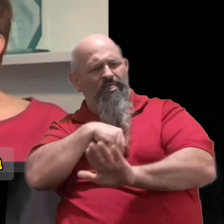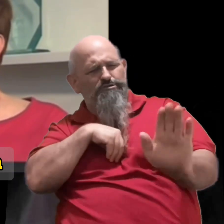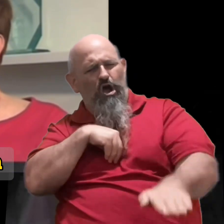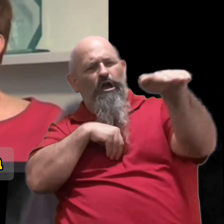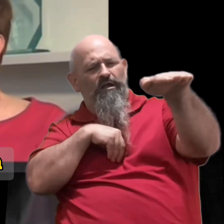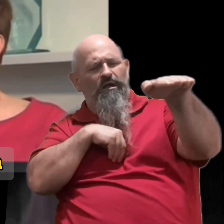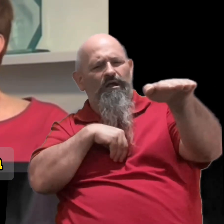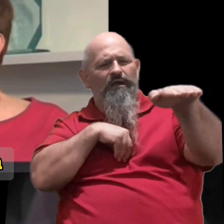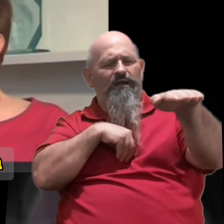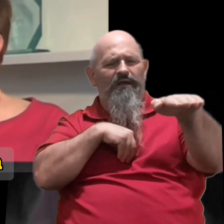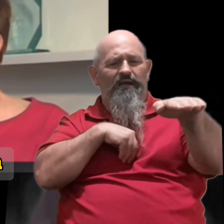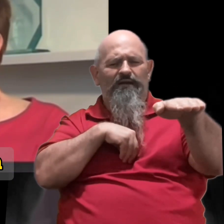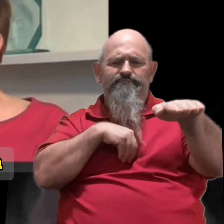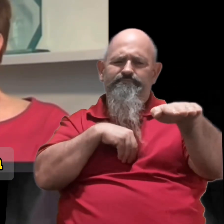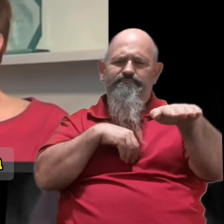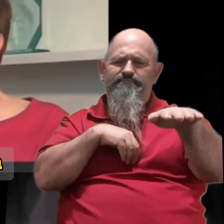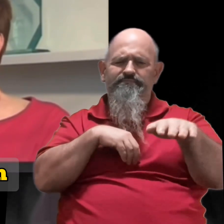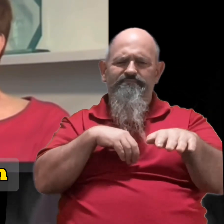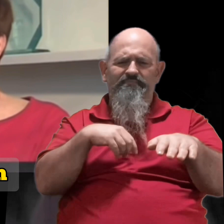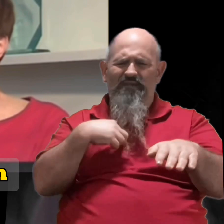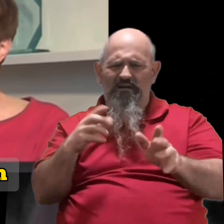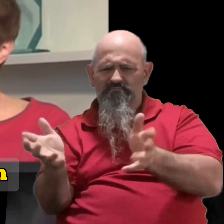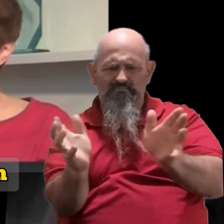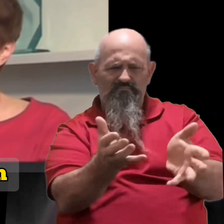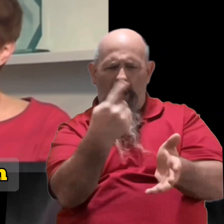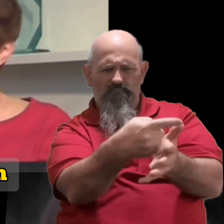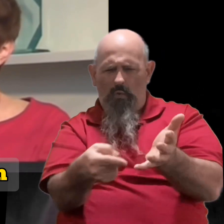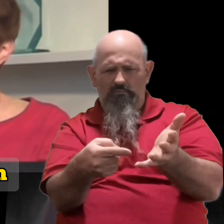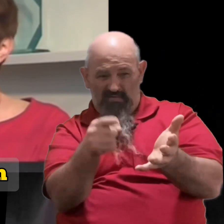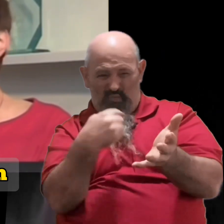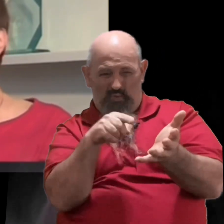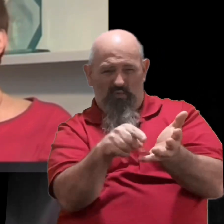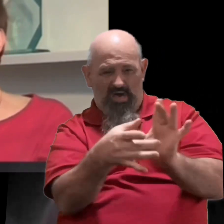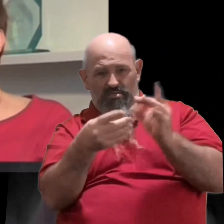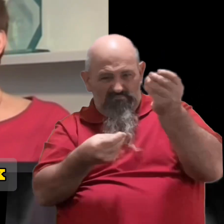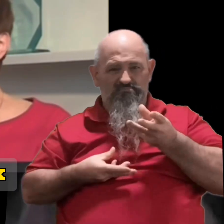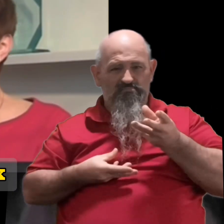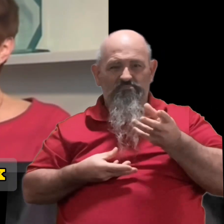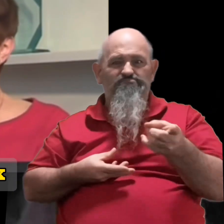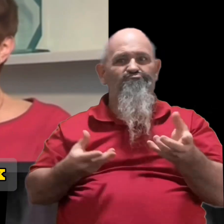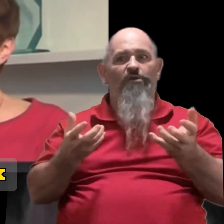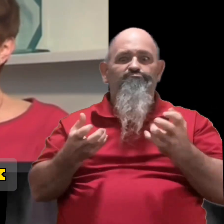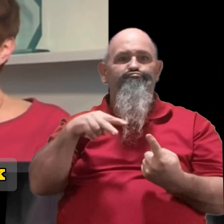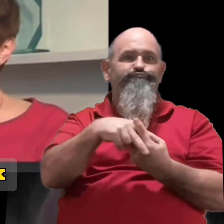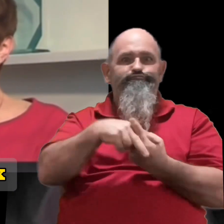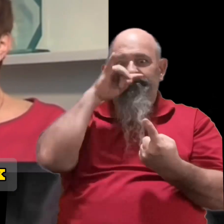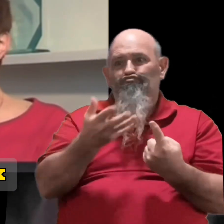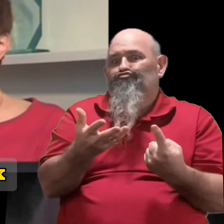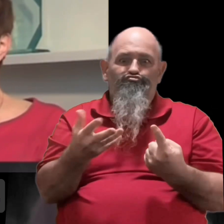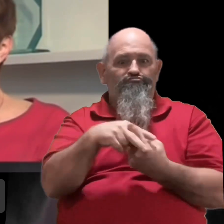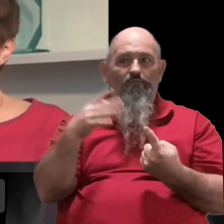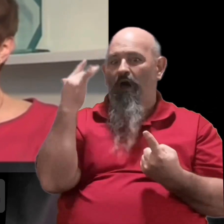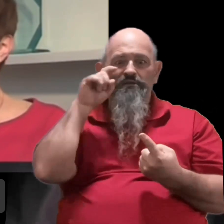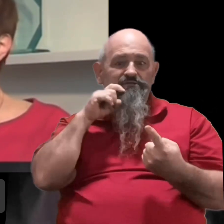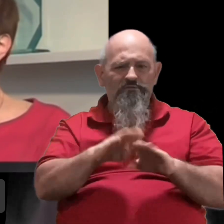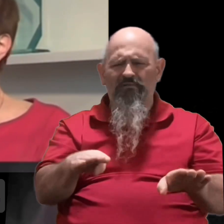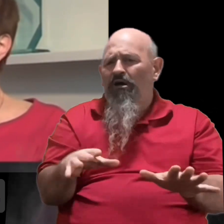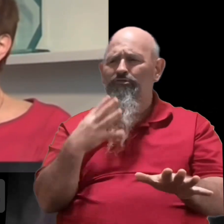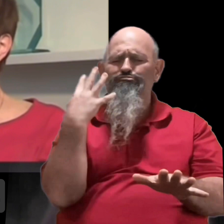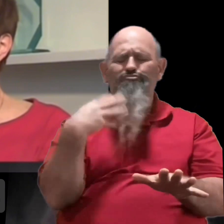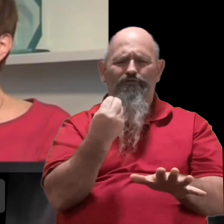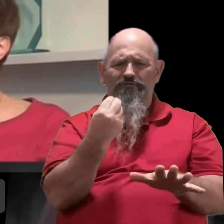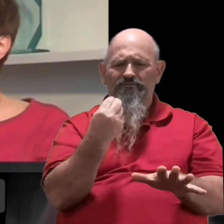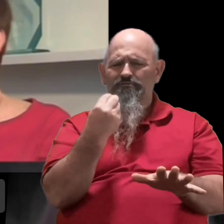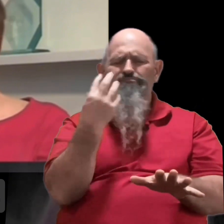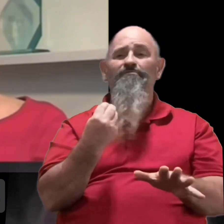been abused in their childhood. I talked to one of them who said, I just want to have sex with kids because sex with children